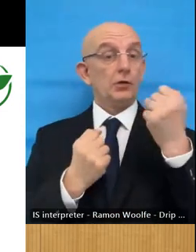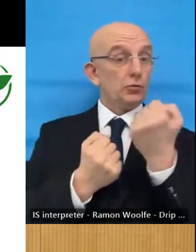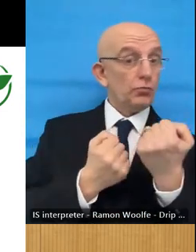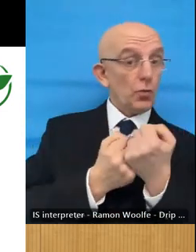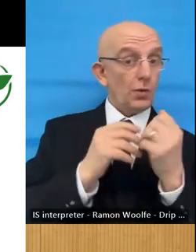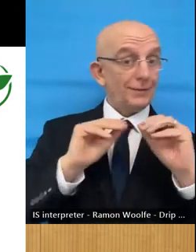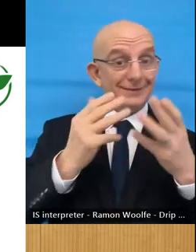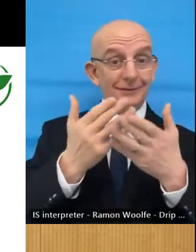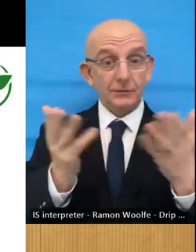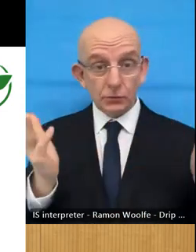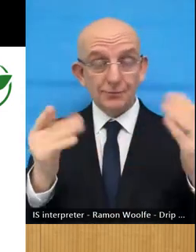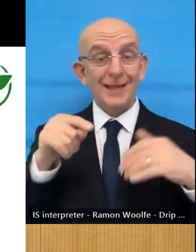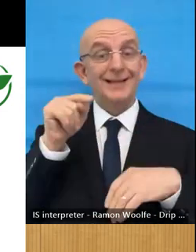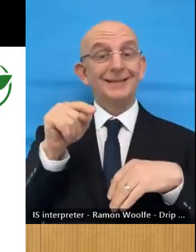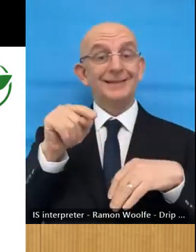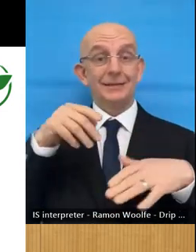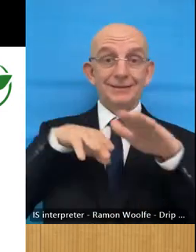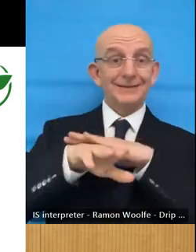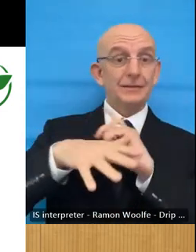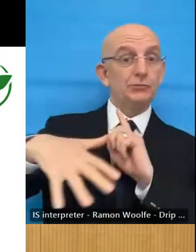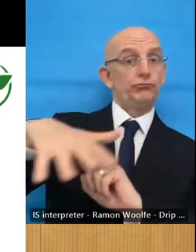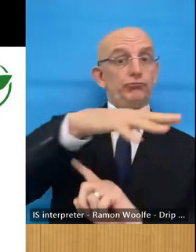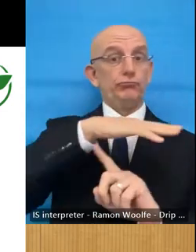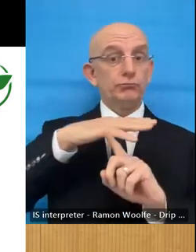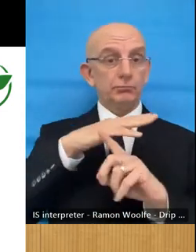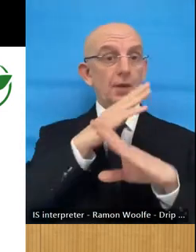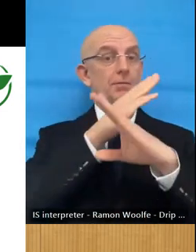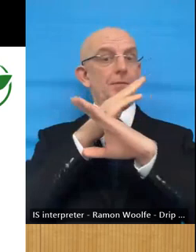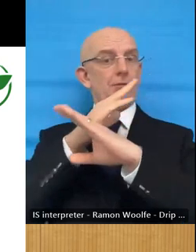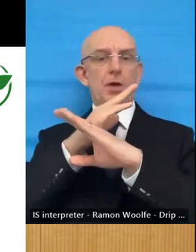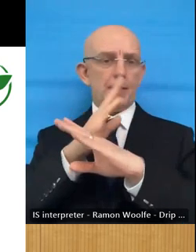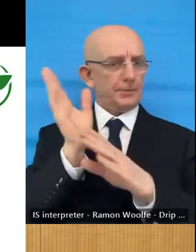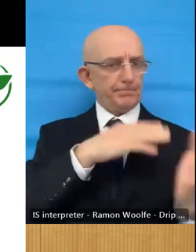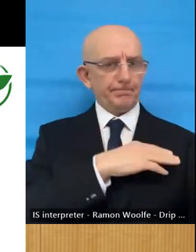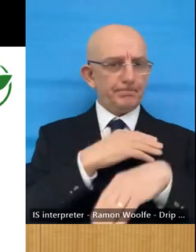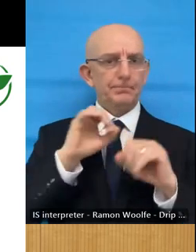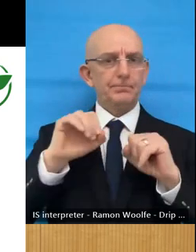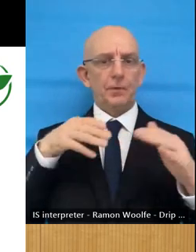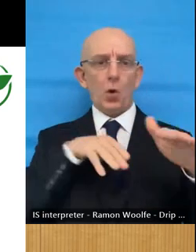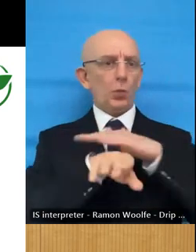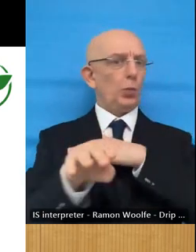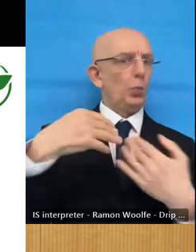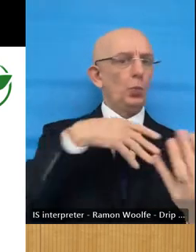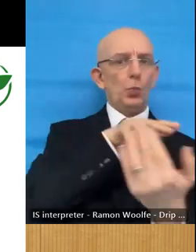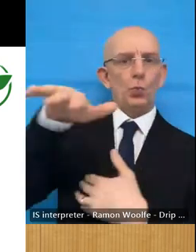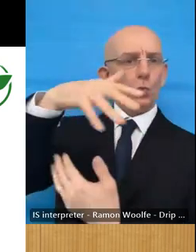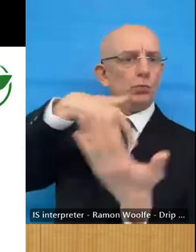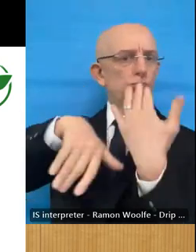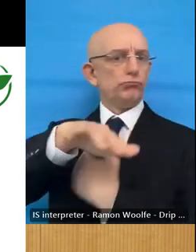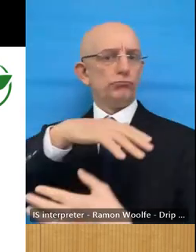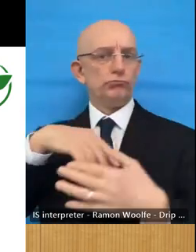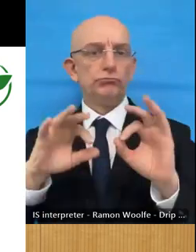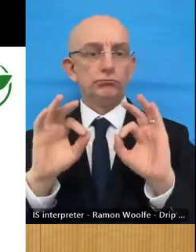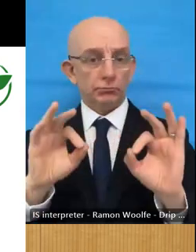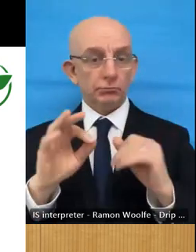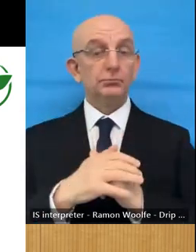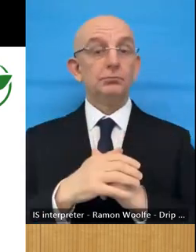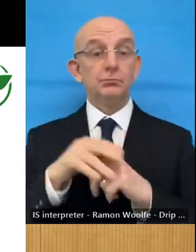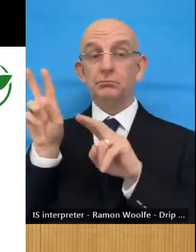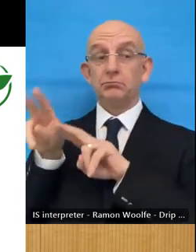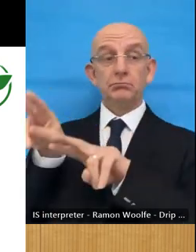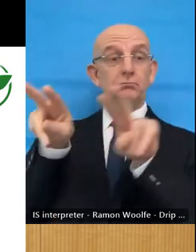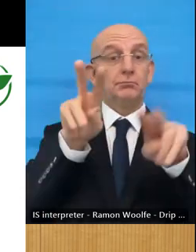EU. A high proportion of students with special needs have success in the job market as we prepare them